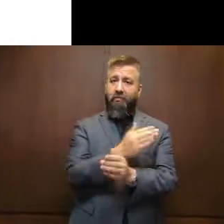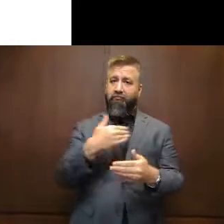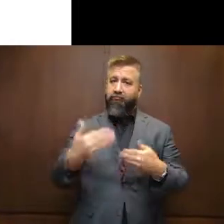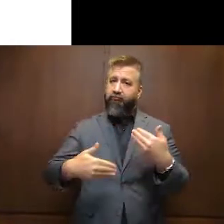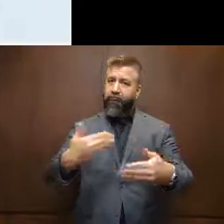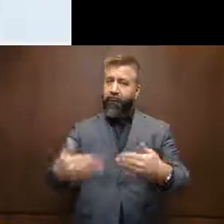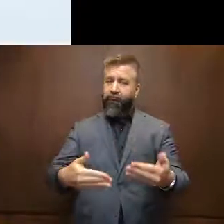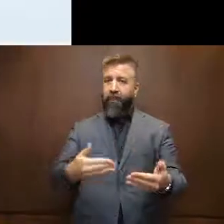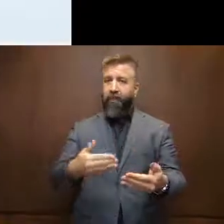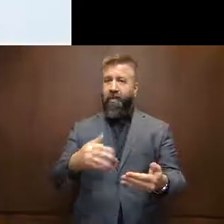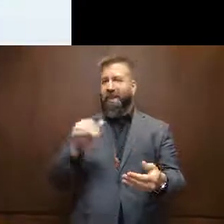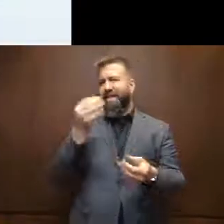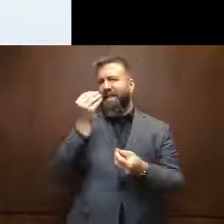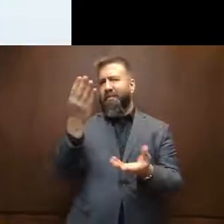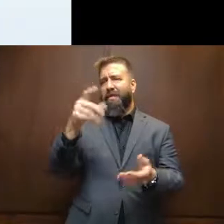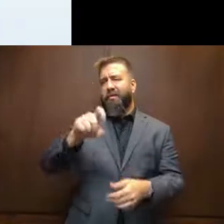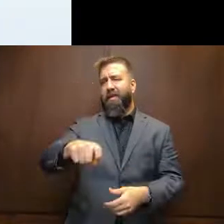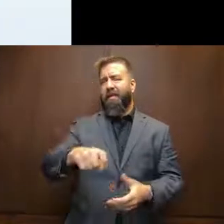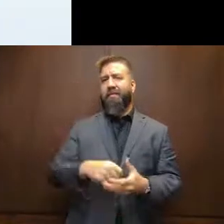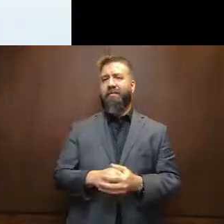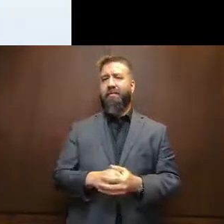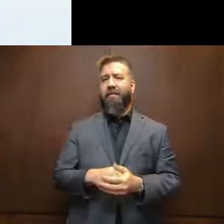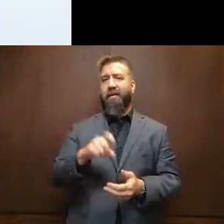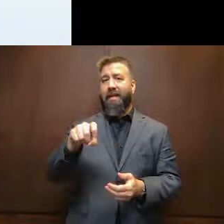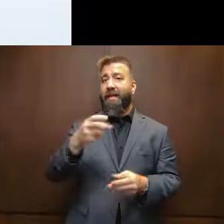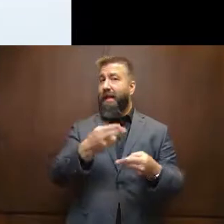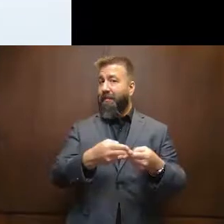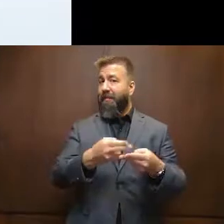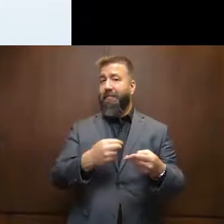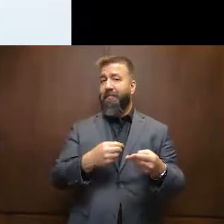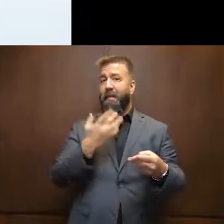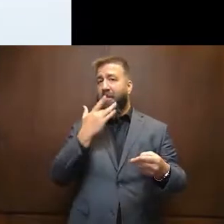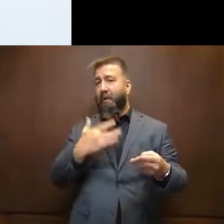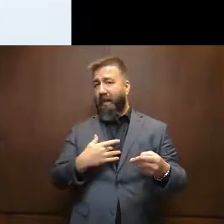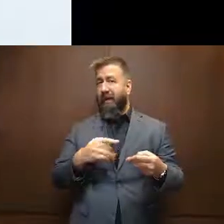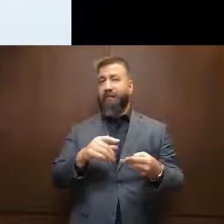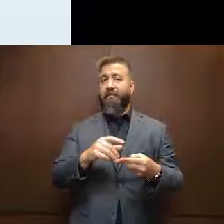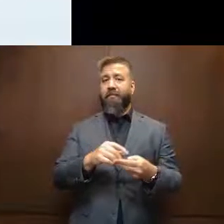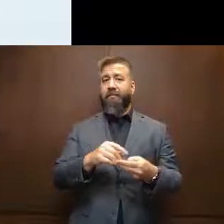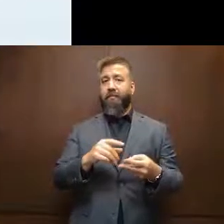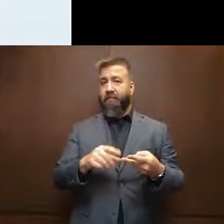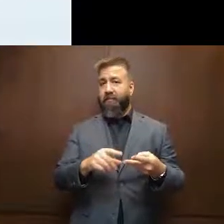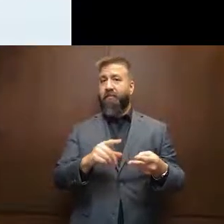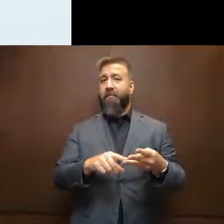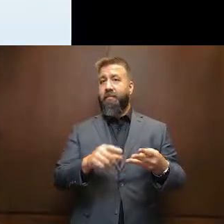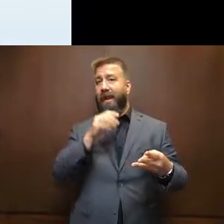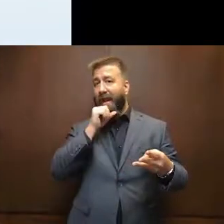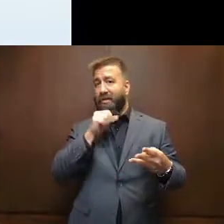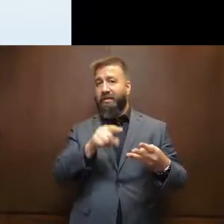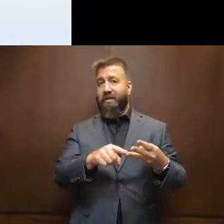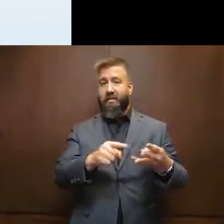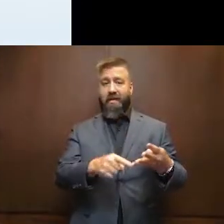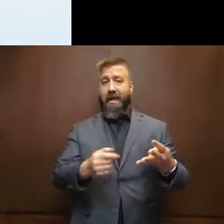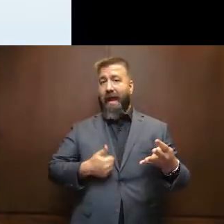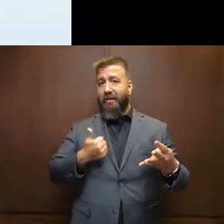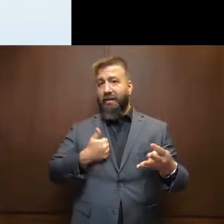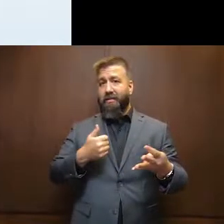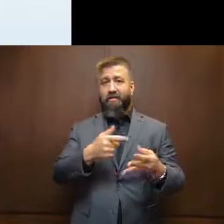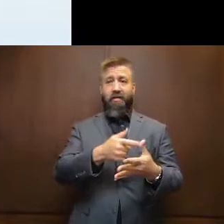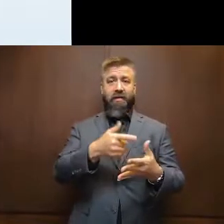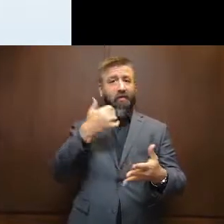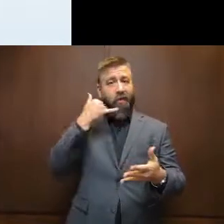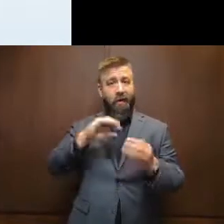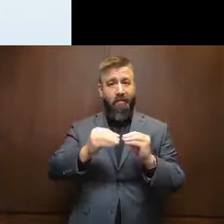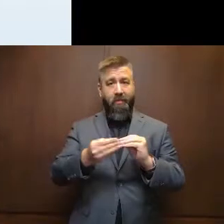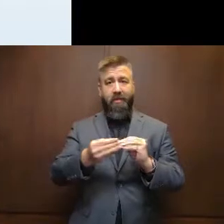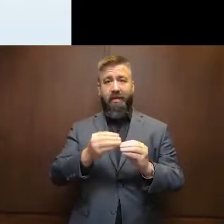for the link. This is the information you will need. You will need your name, your date of birth, your age, address, phone number,